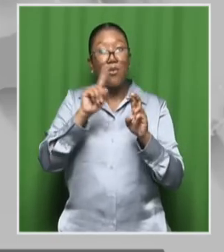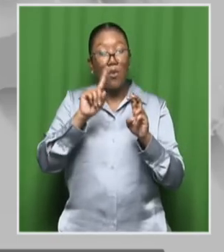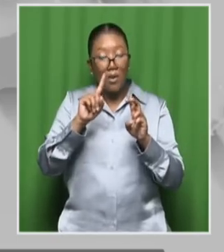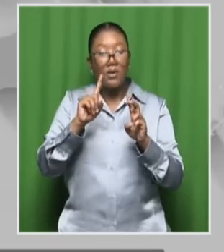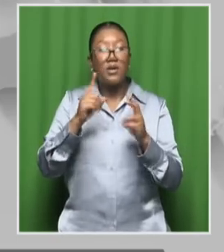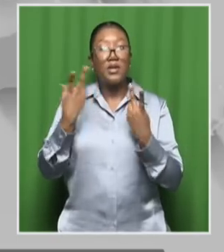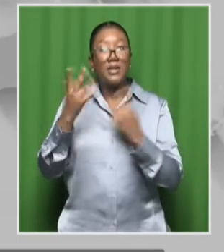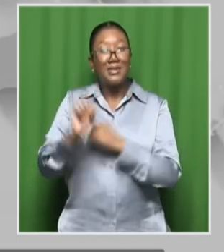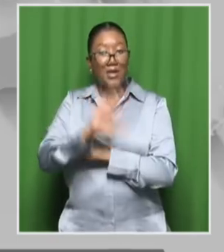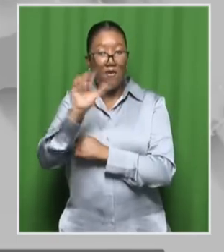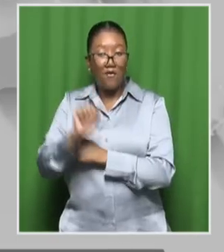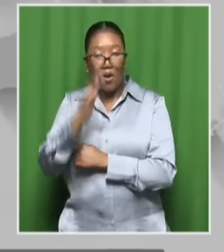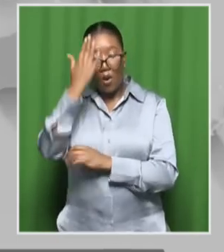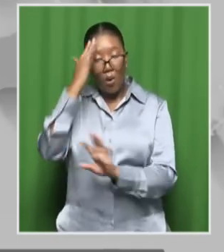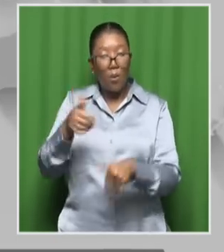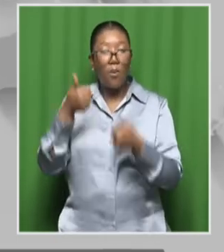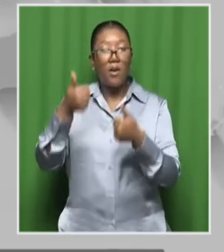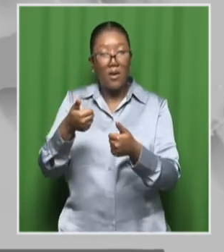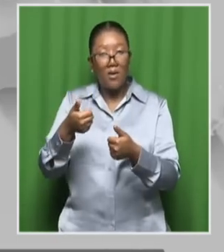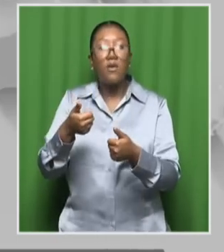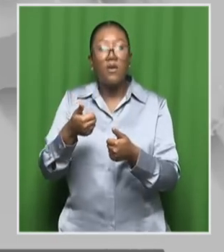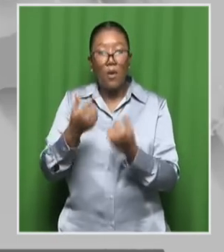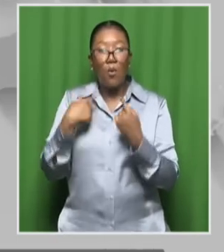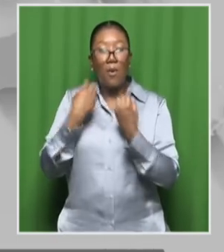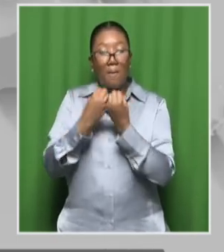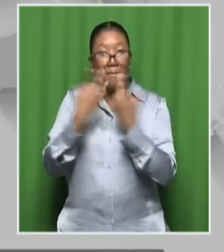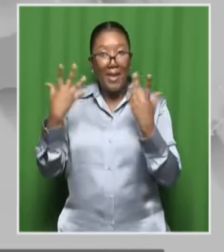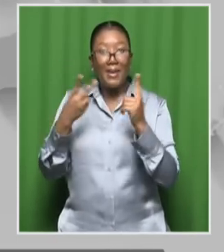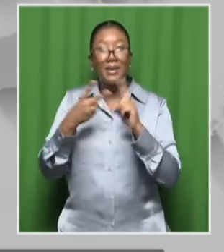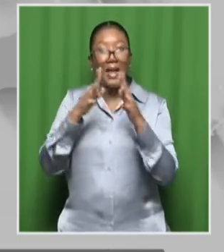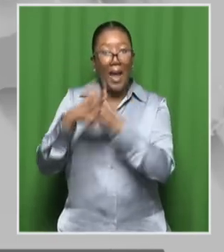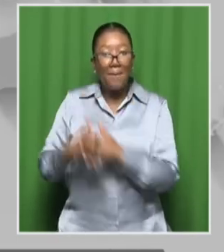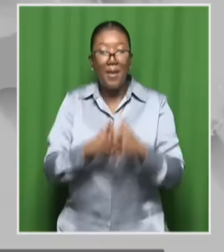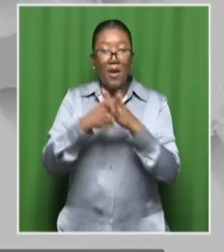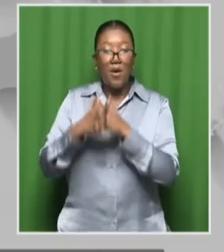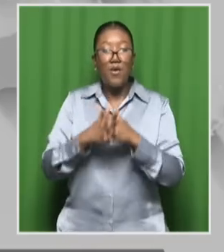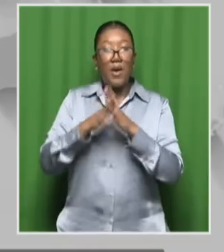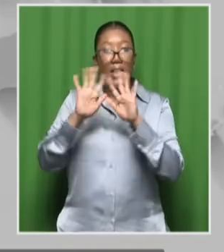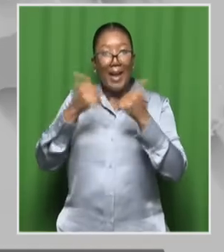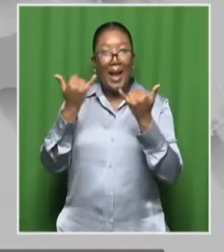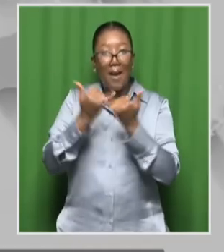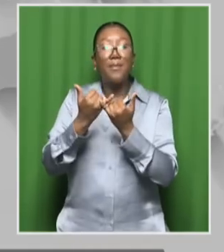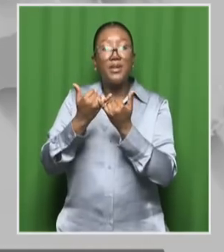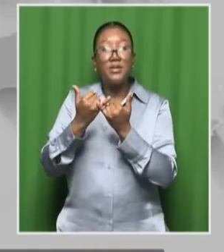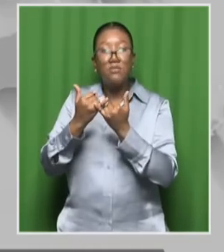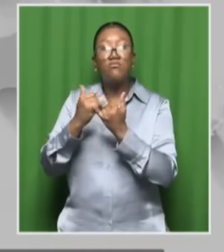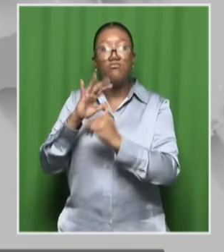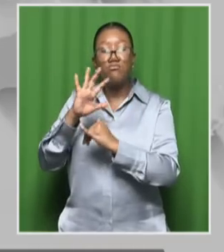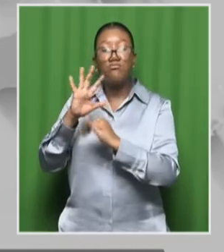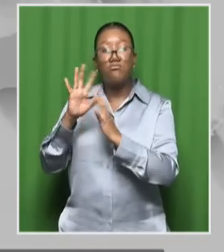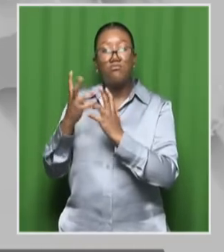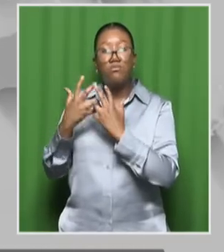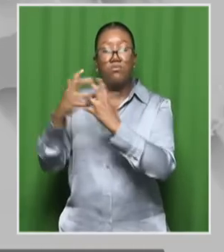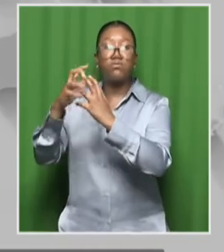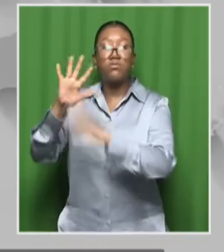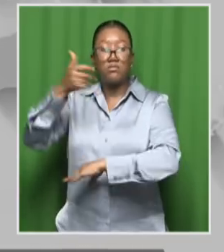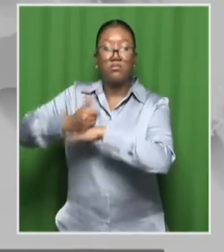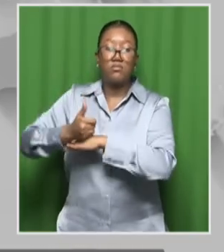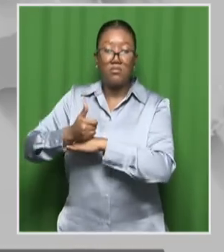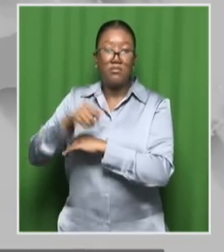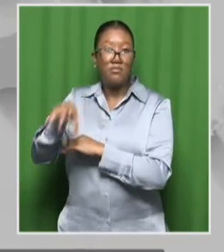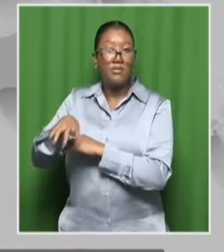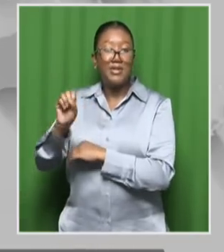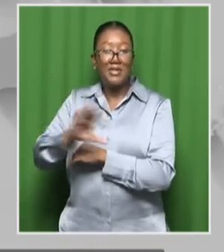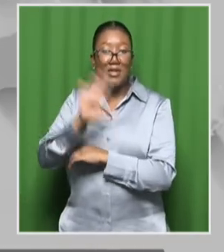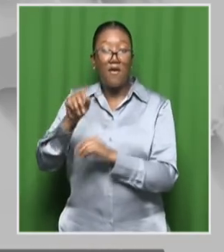in South Africa. We know that we have many American companies in South Africa, and therefore they will also be